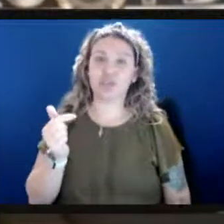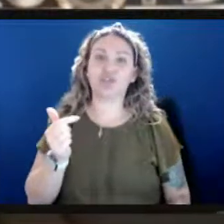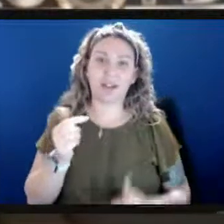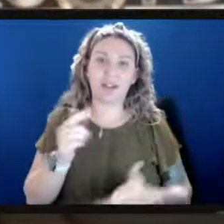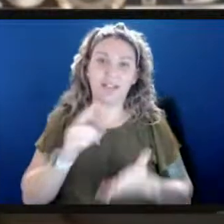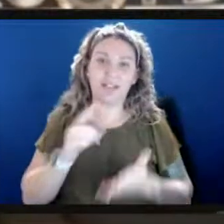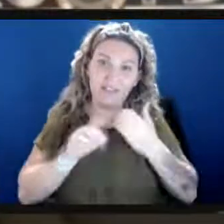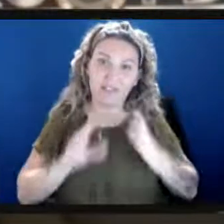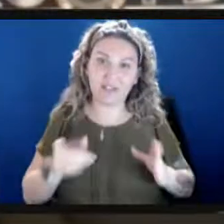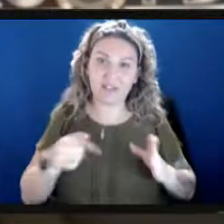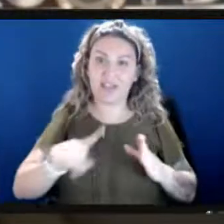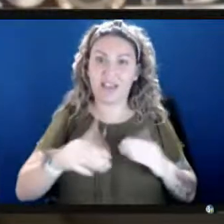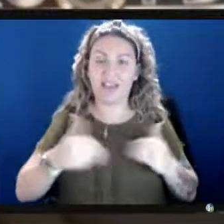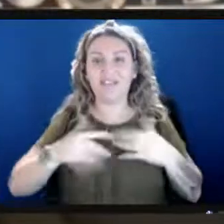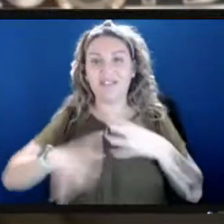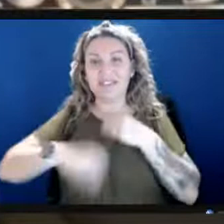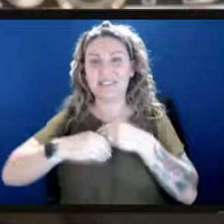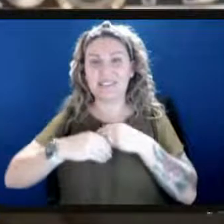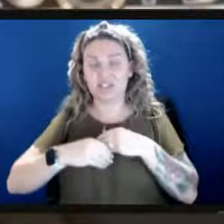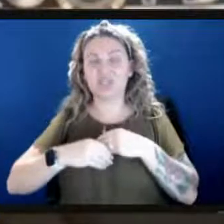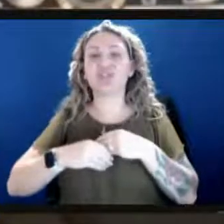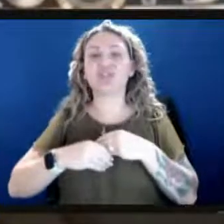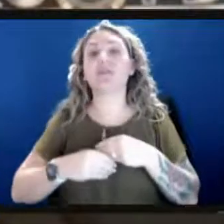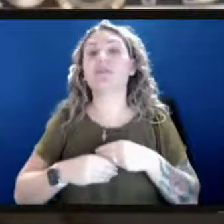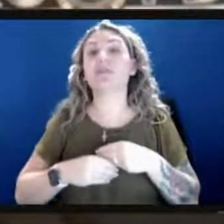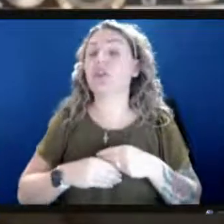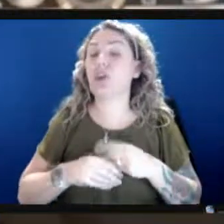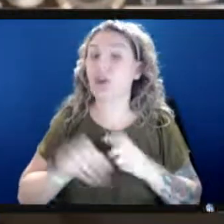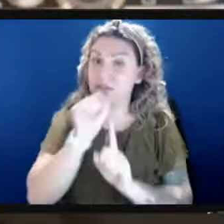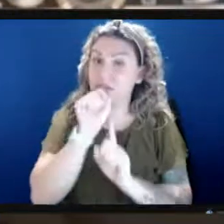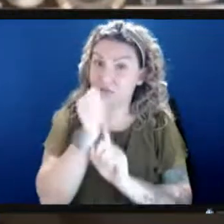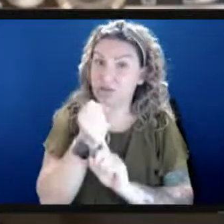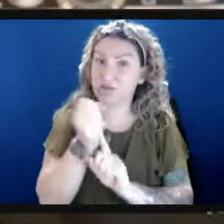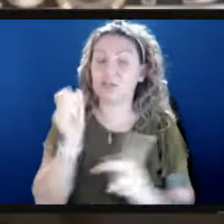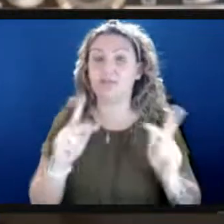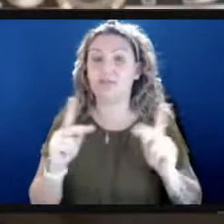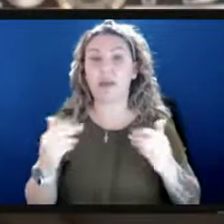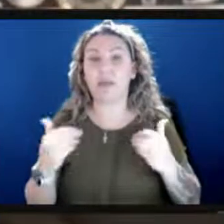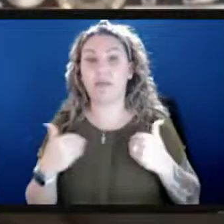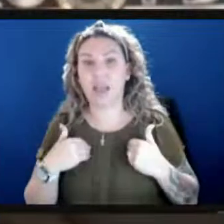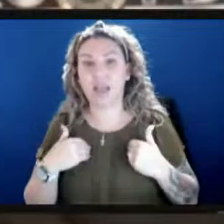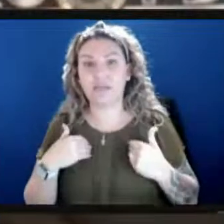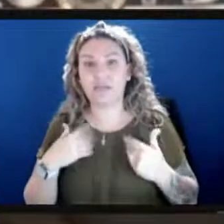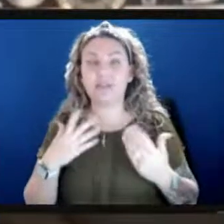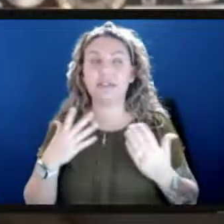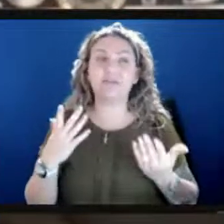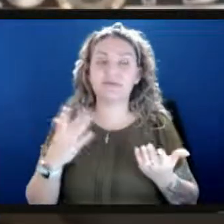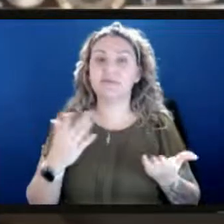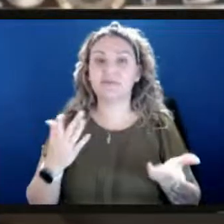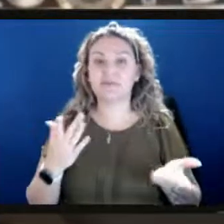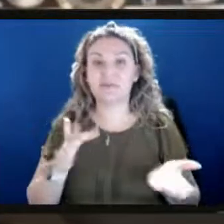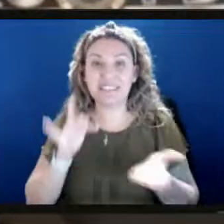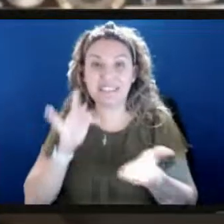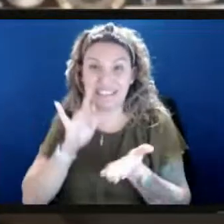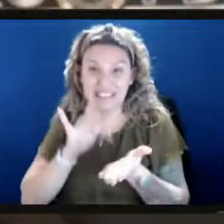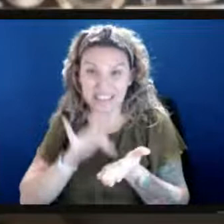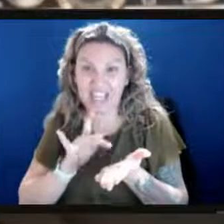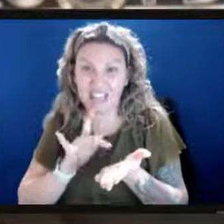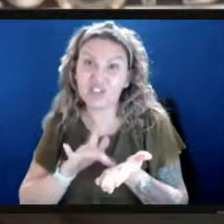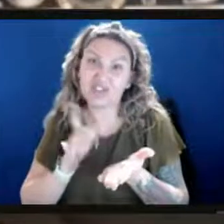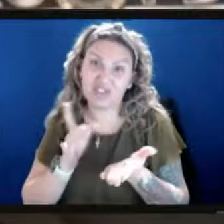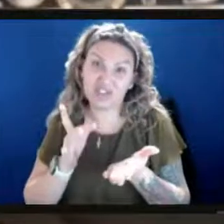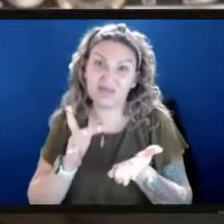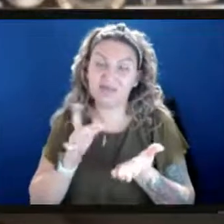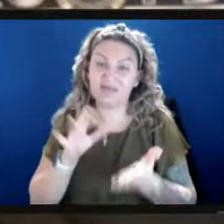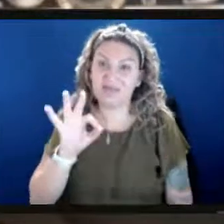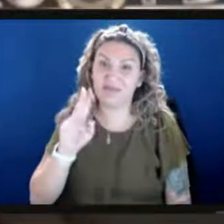they take. There are instances that people have, touched an amount of fentanyl and gotten